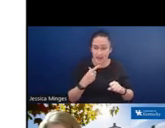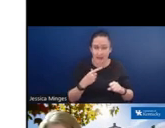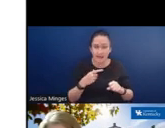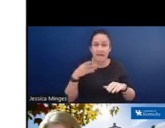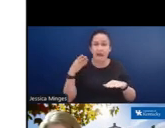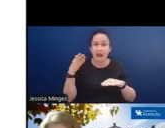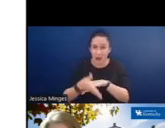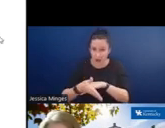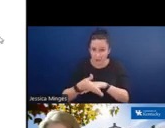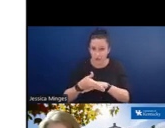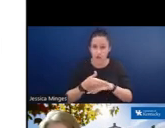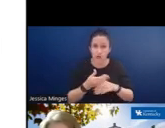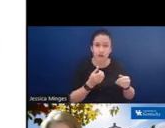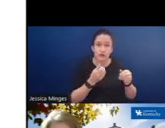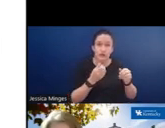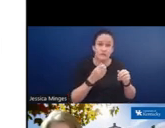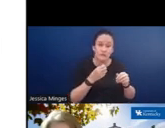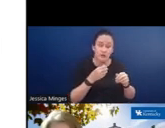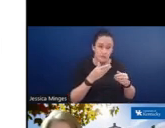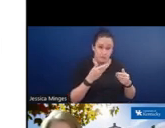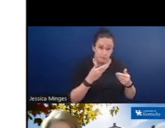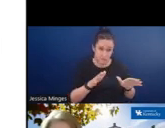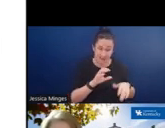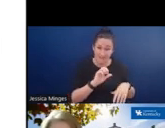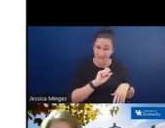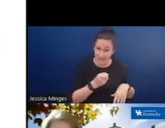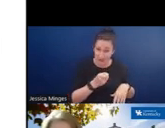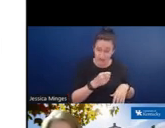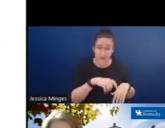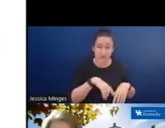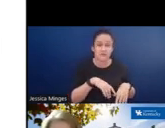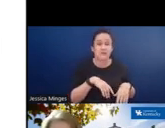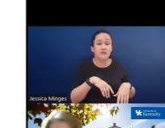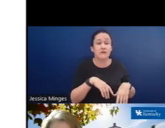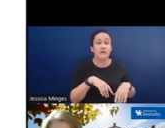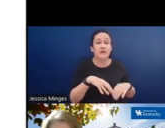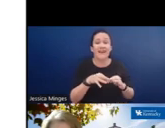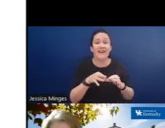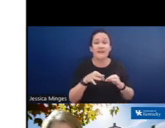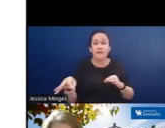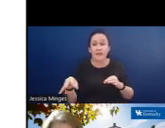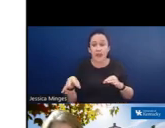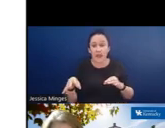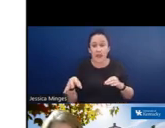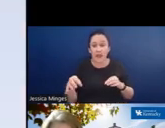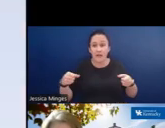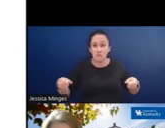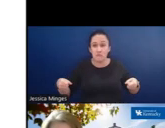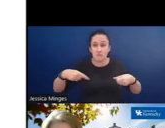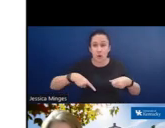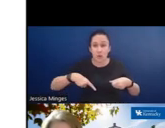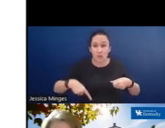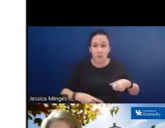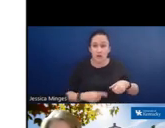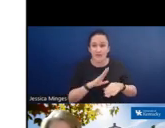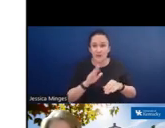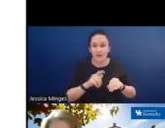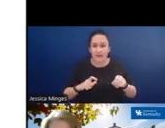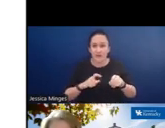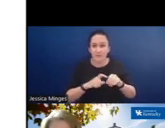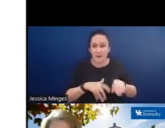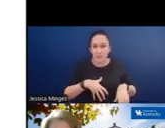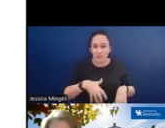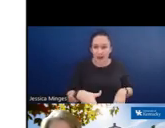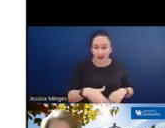sex to prevent ovulation, delay ovulation, and so that you never get pregnant. And then,